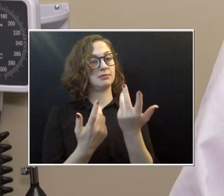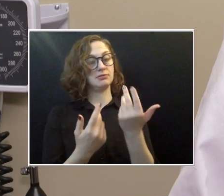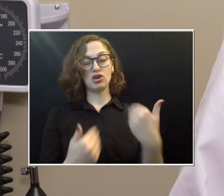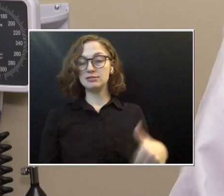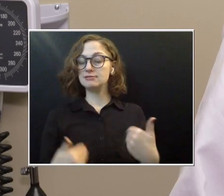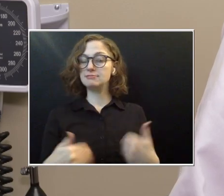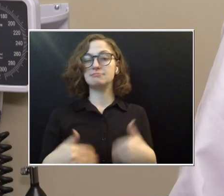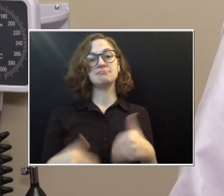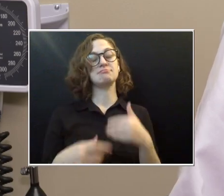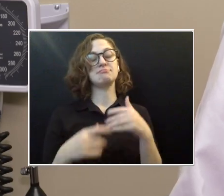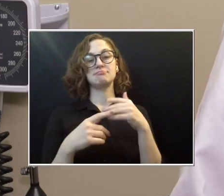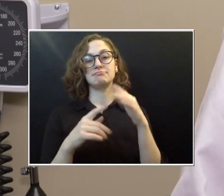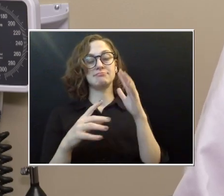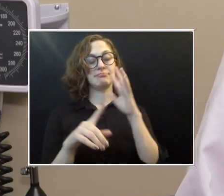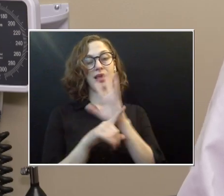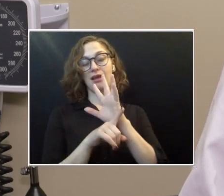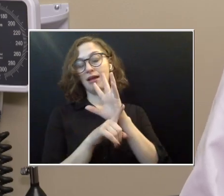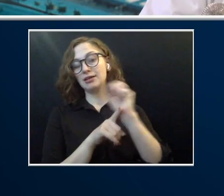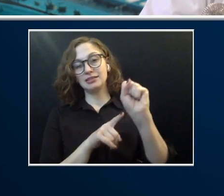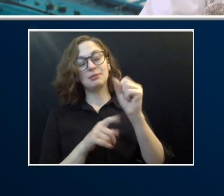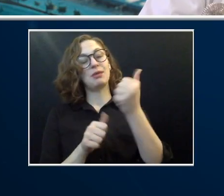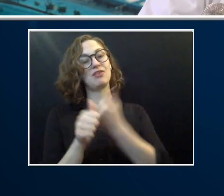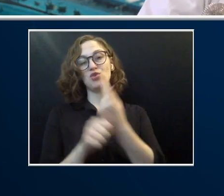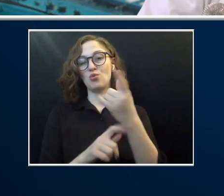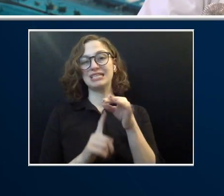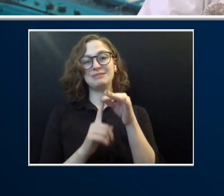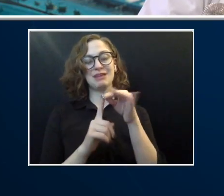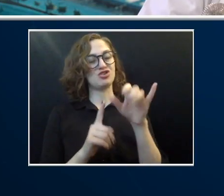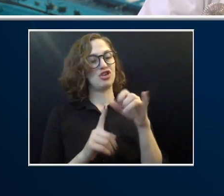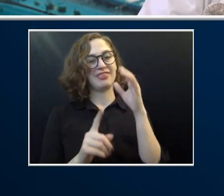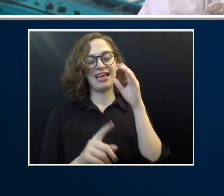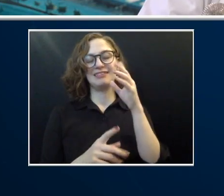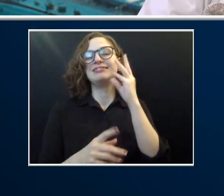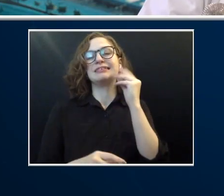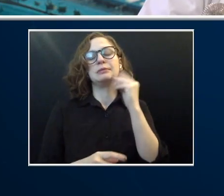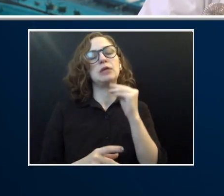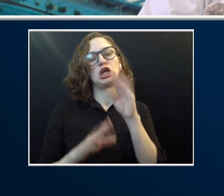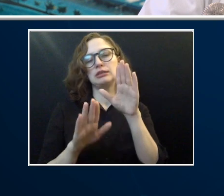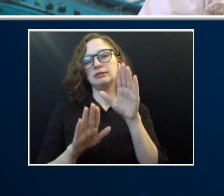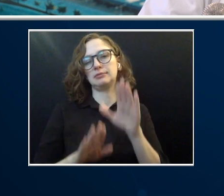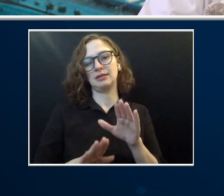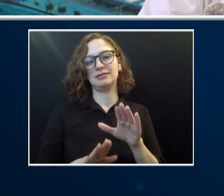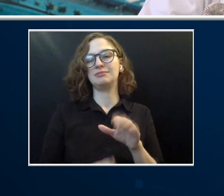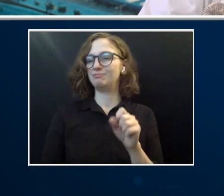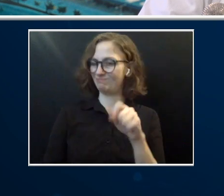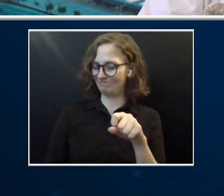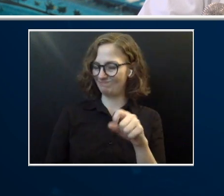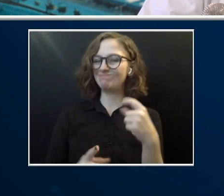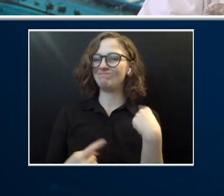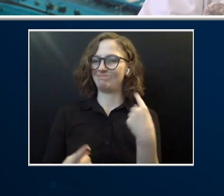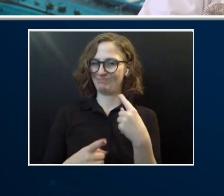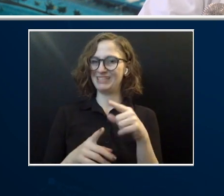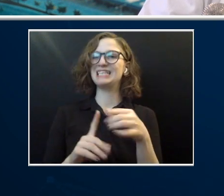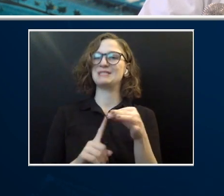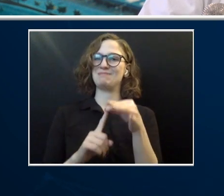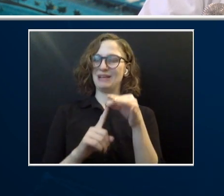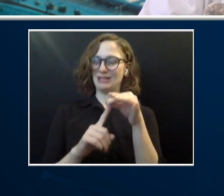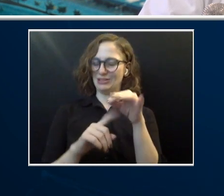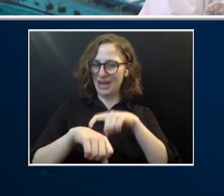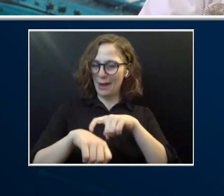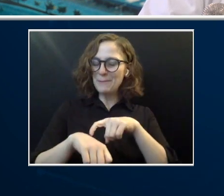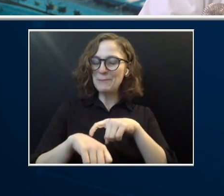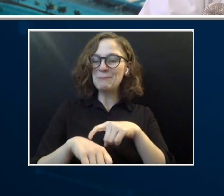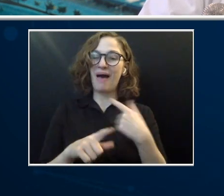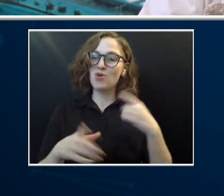special, and it's an amazing experience. Yeah, it has been a special time in Kansas City. I grew up here, and I used to go to Arrowhead